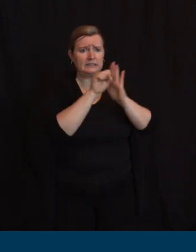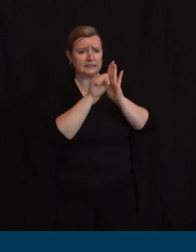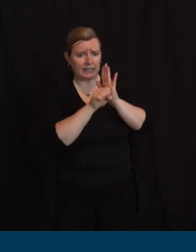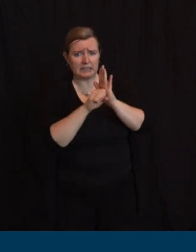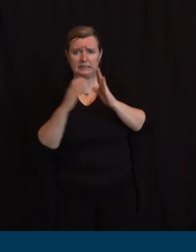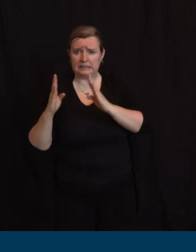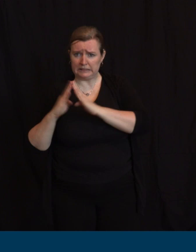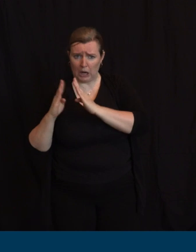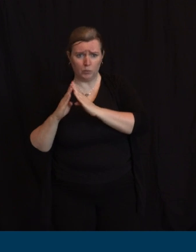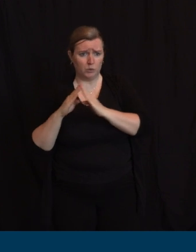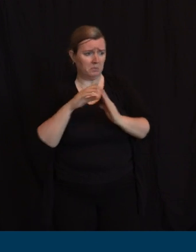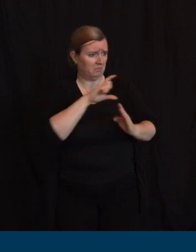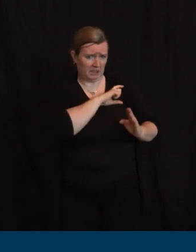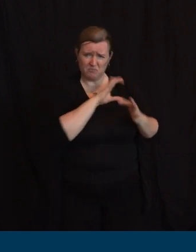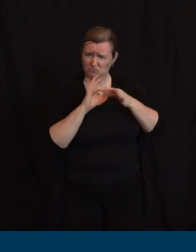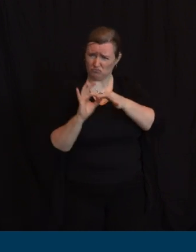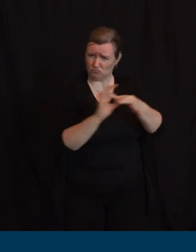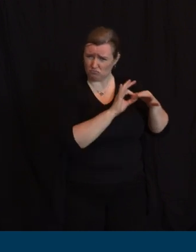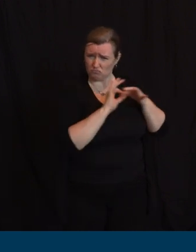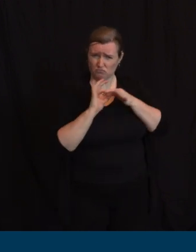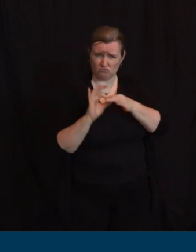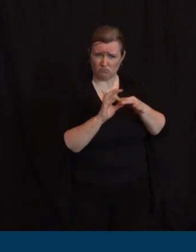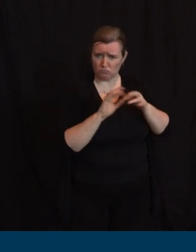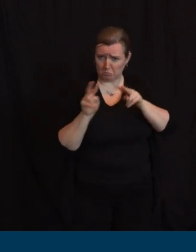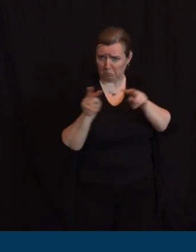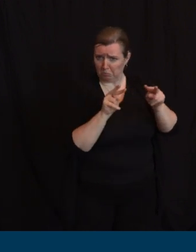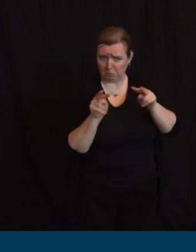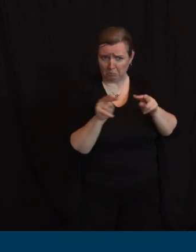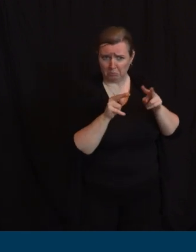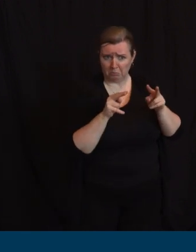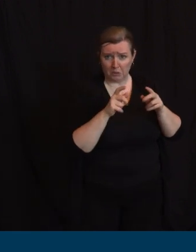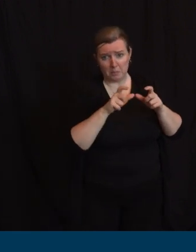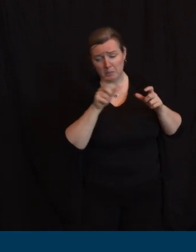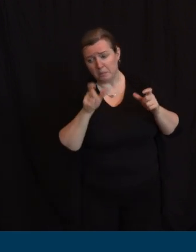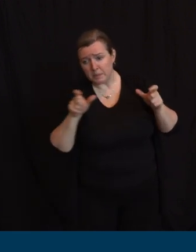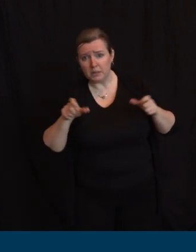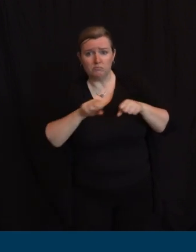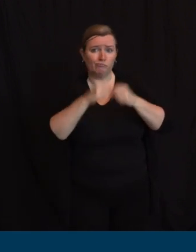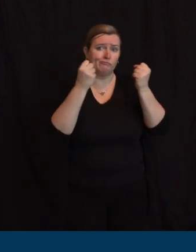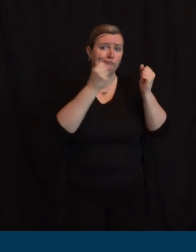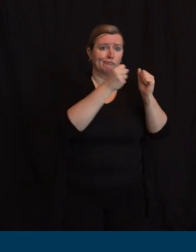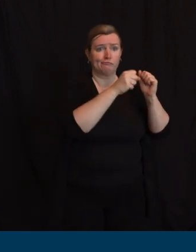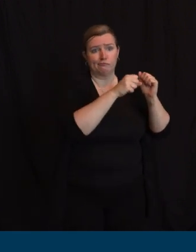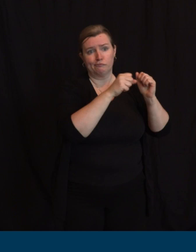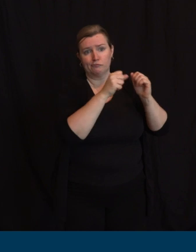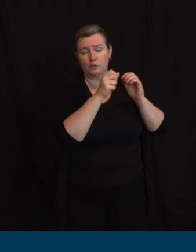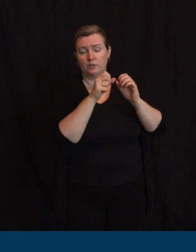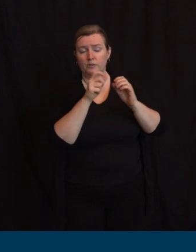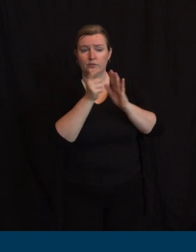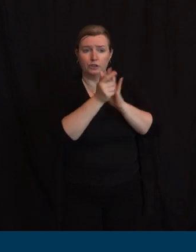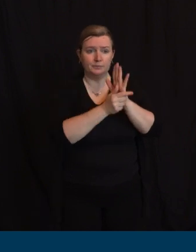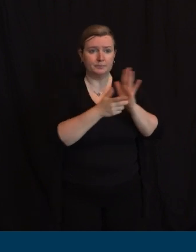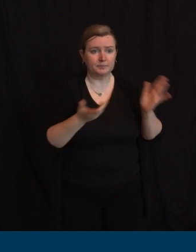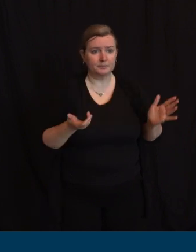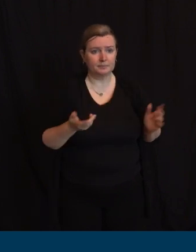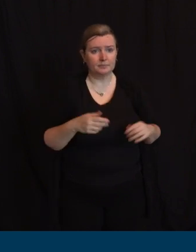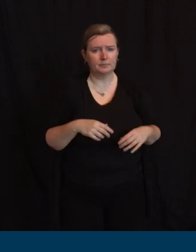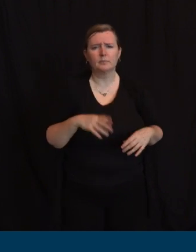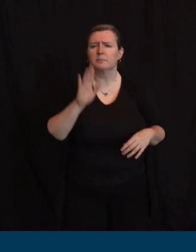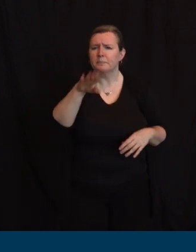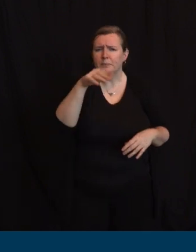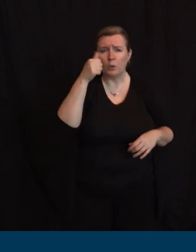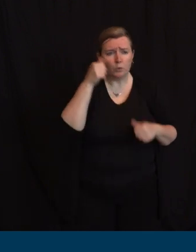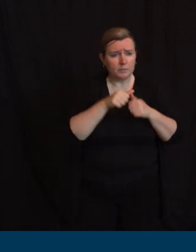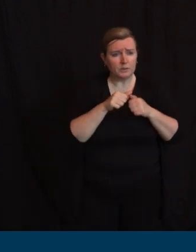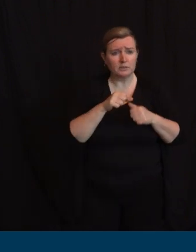you to opine. The only thing that I would note is that if you remember when the first executive orders were issued, a lot of the overnight reporting